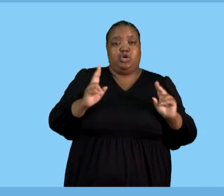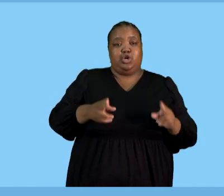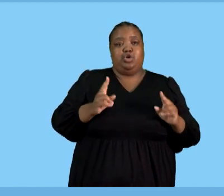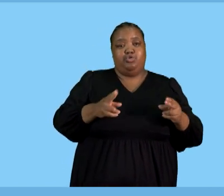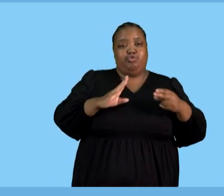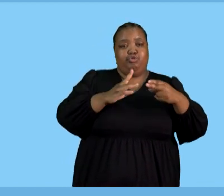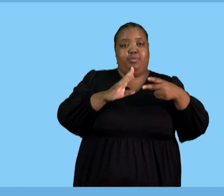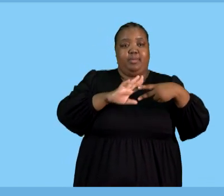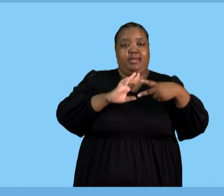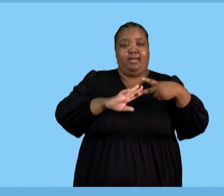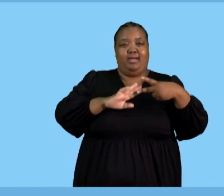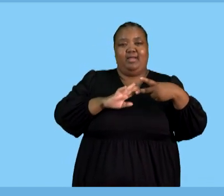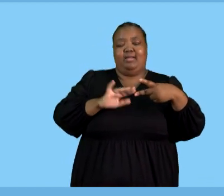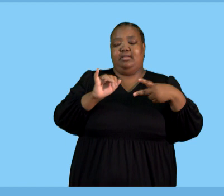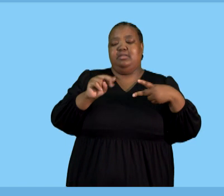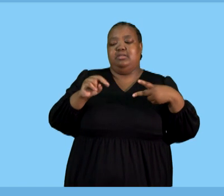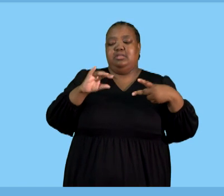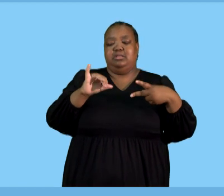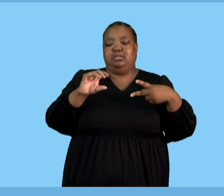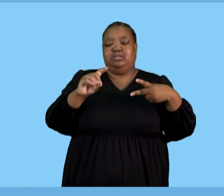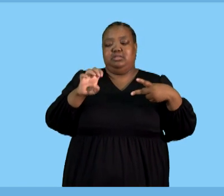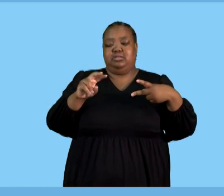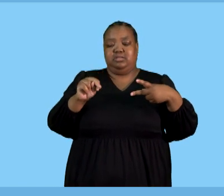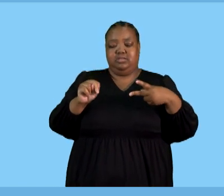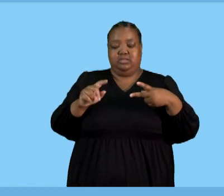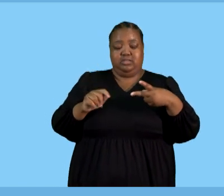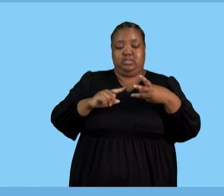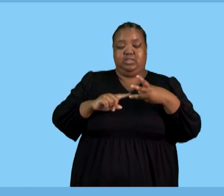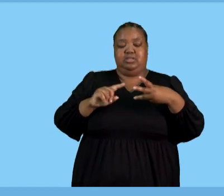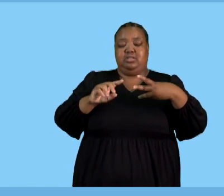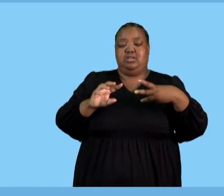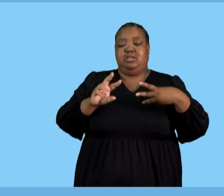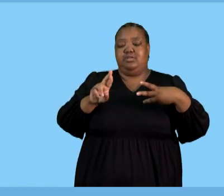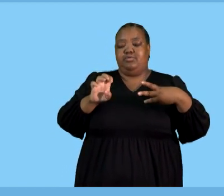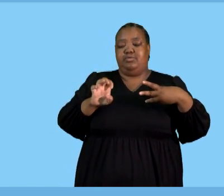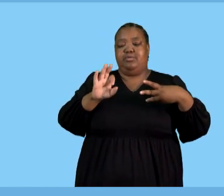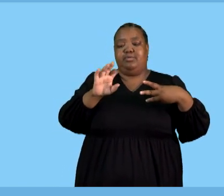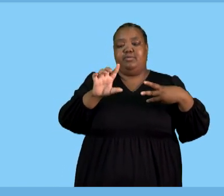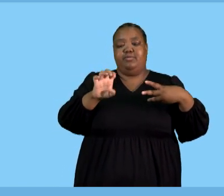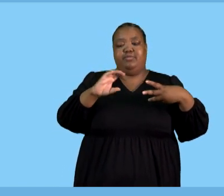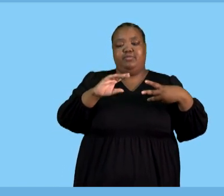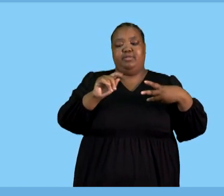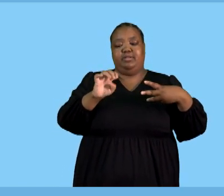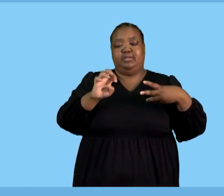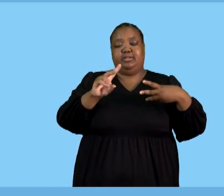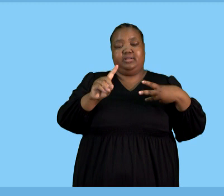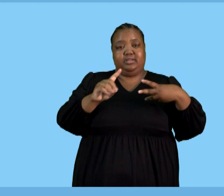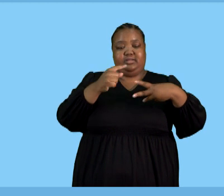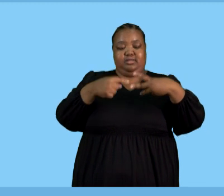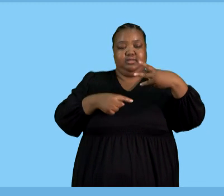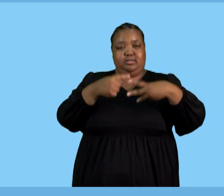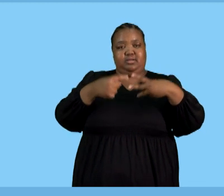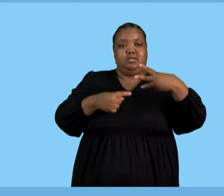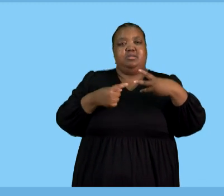the reflected rays, we have two angles, as we have said. So between the normal and the incident ray, and between the normal and